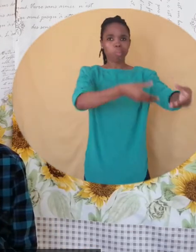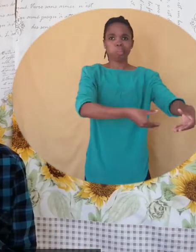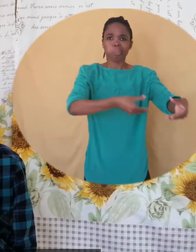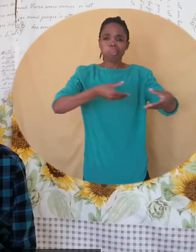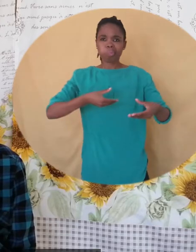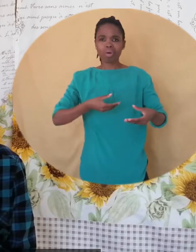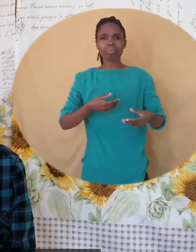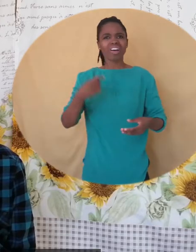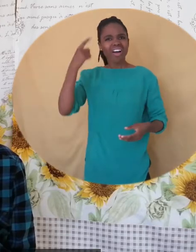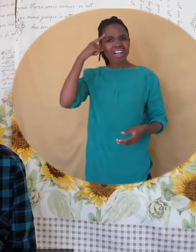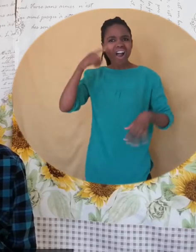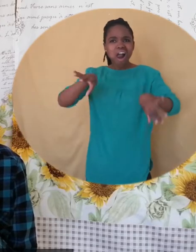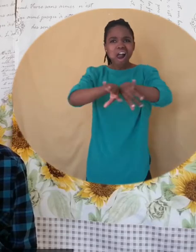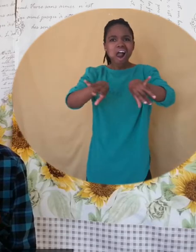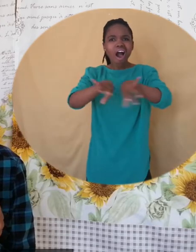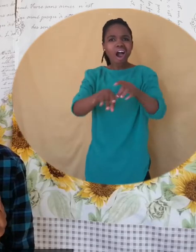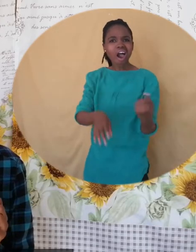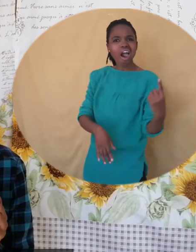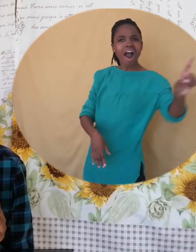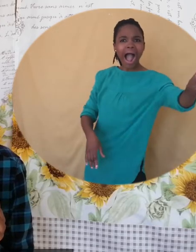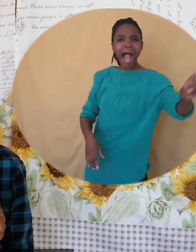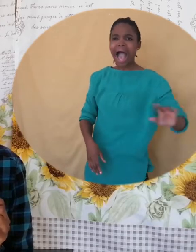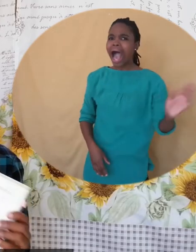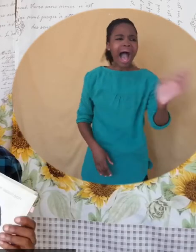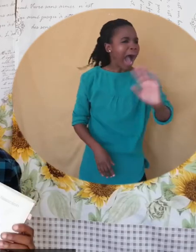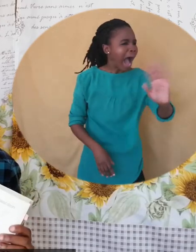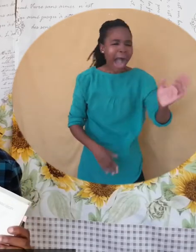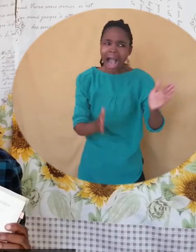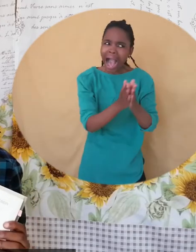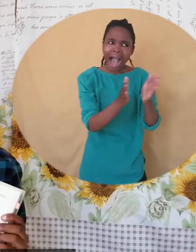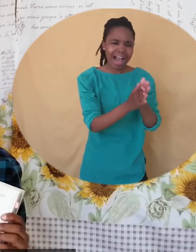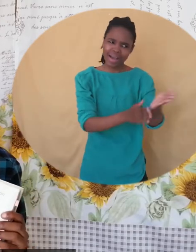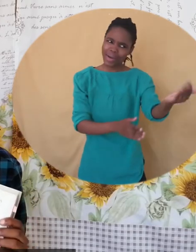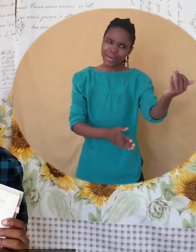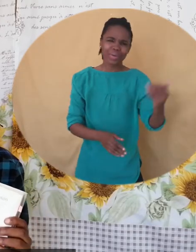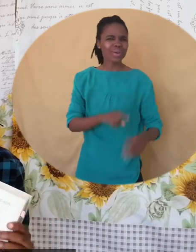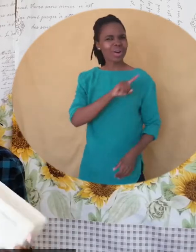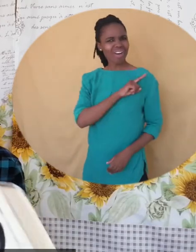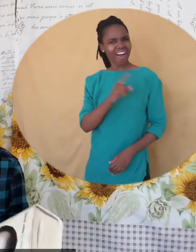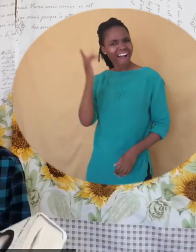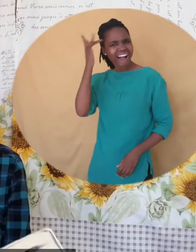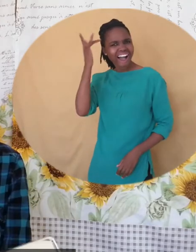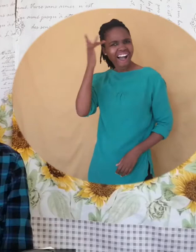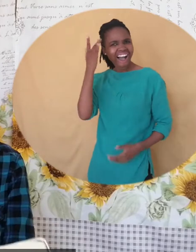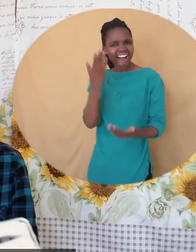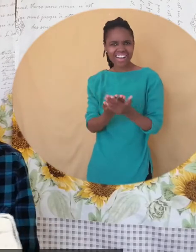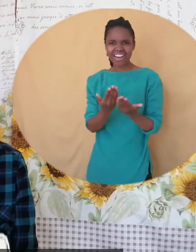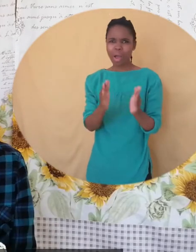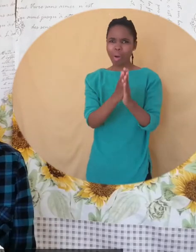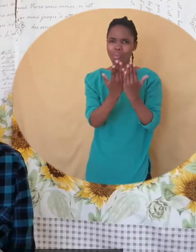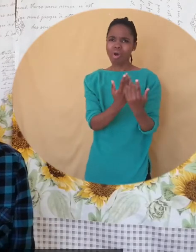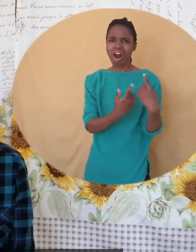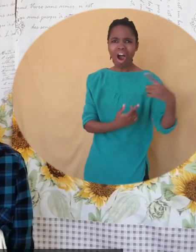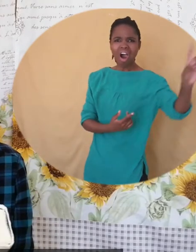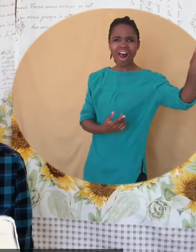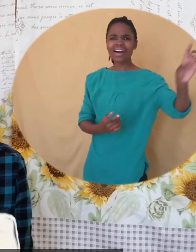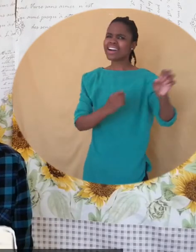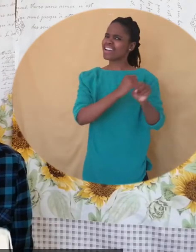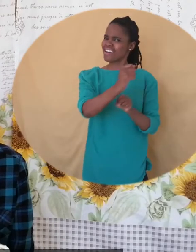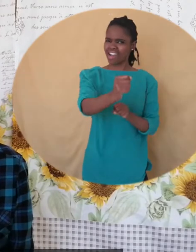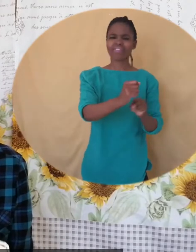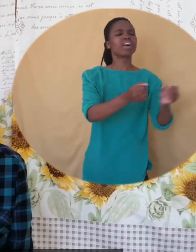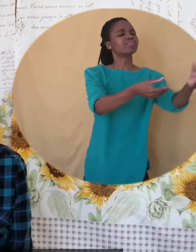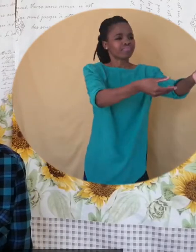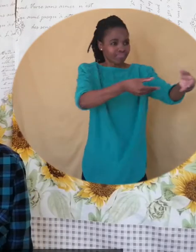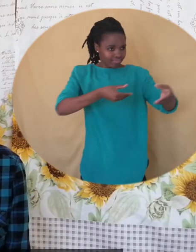know, got my hands on this book, someone was going to throw this book away. Can you believe it? You know, who throws a book away? And I was like, no, man, please give me